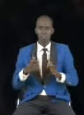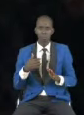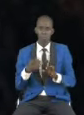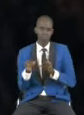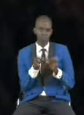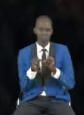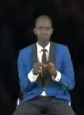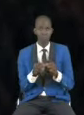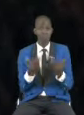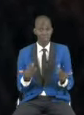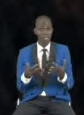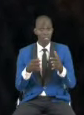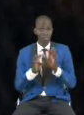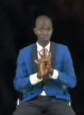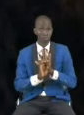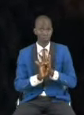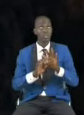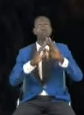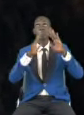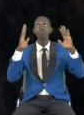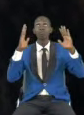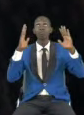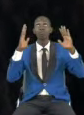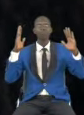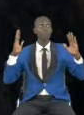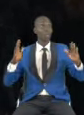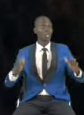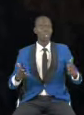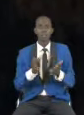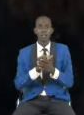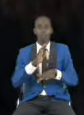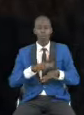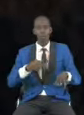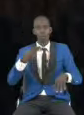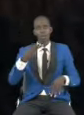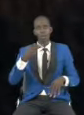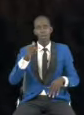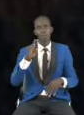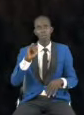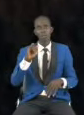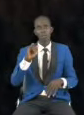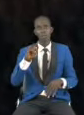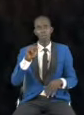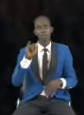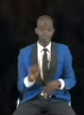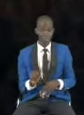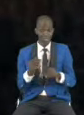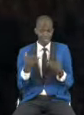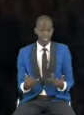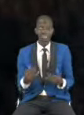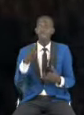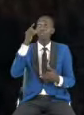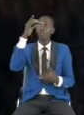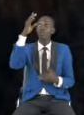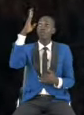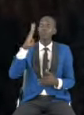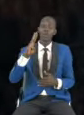say this is a house, that's habitation. But now God himself becomes